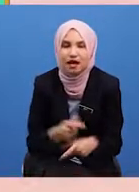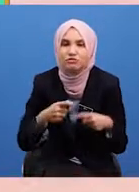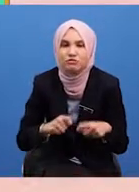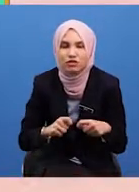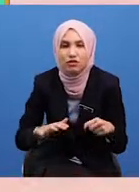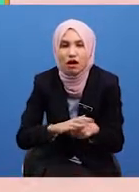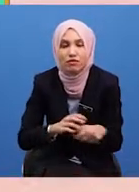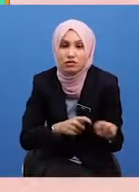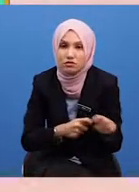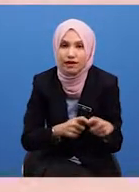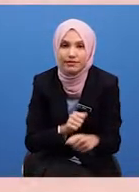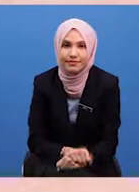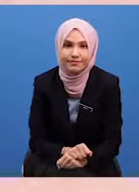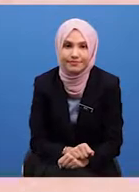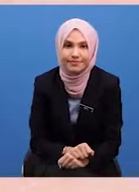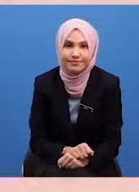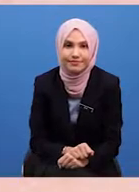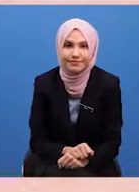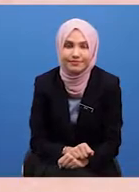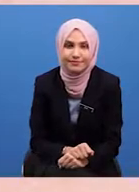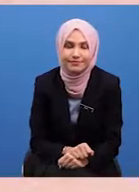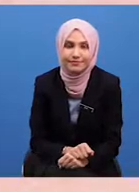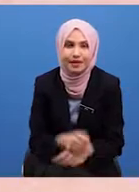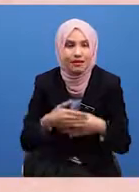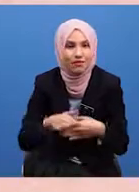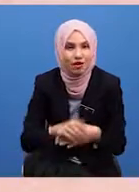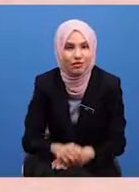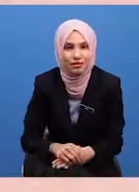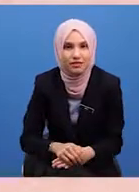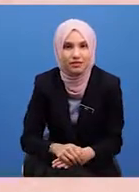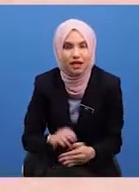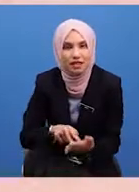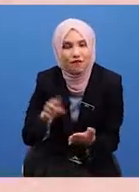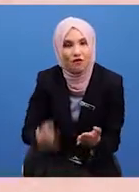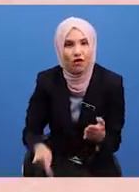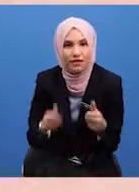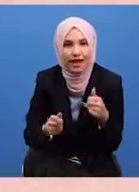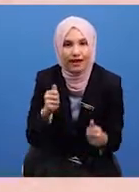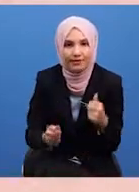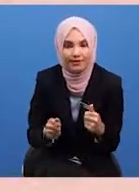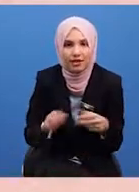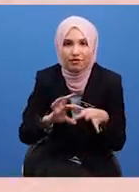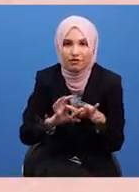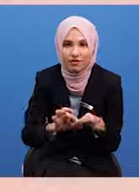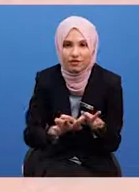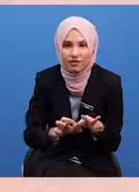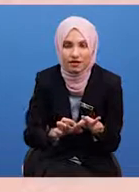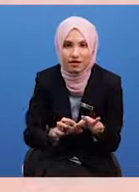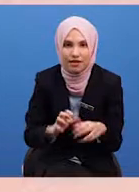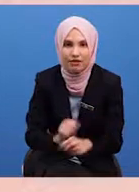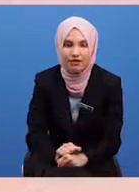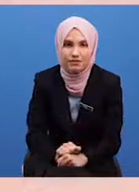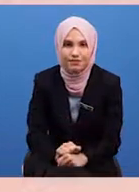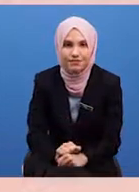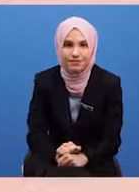crime. The following stage is called the falling action of the story, where it